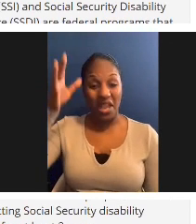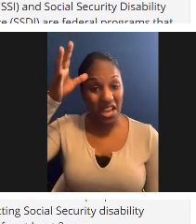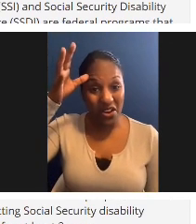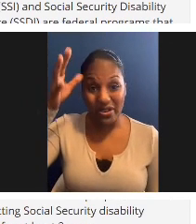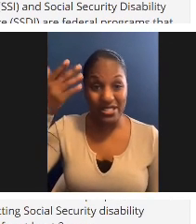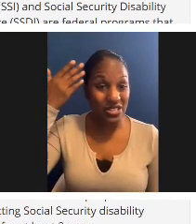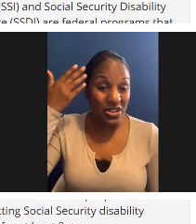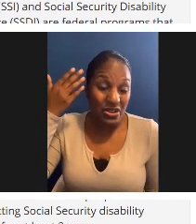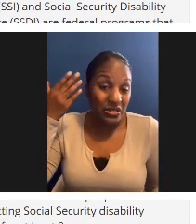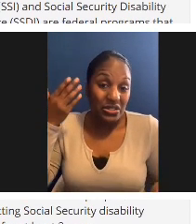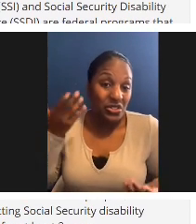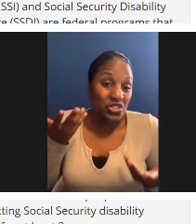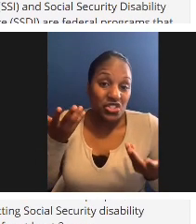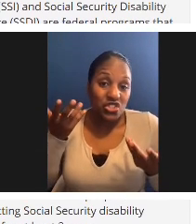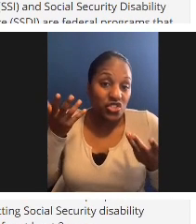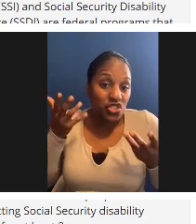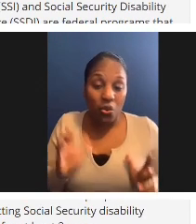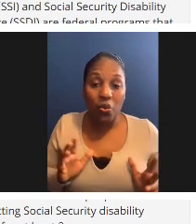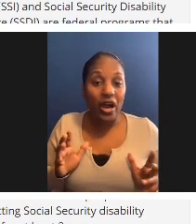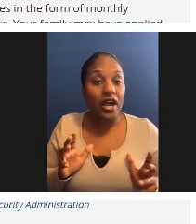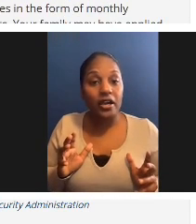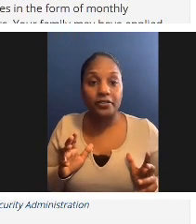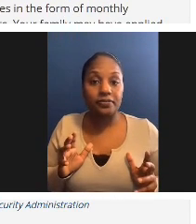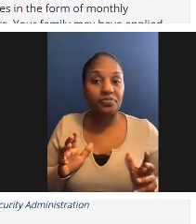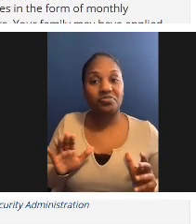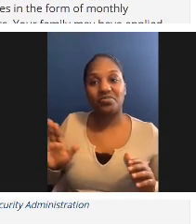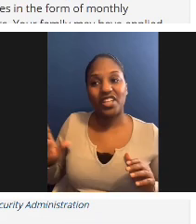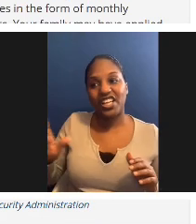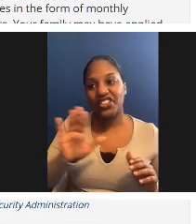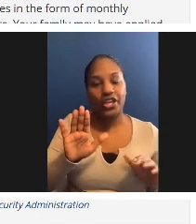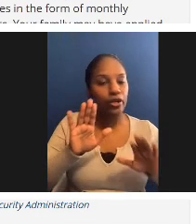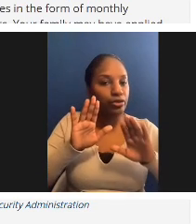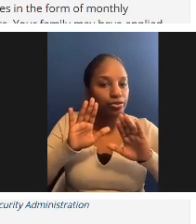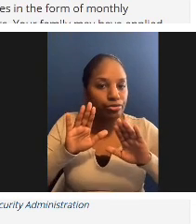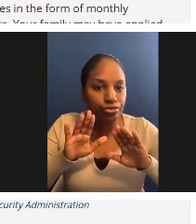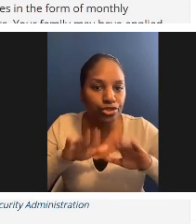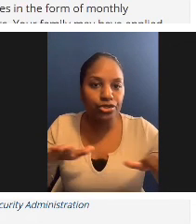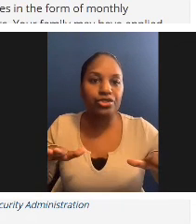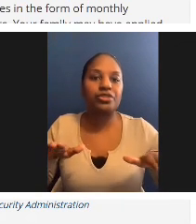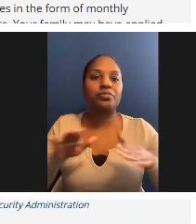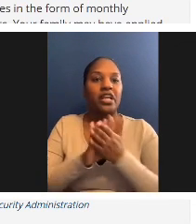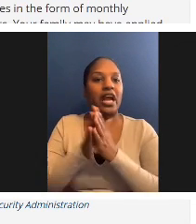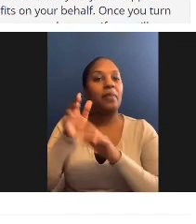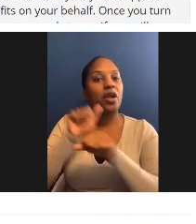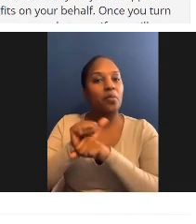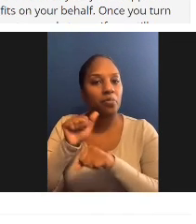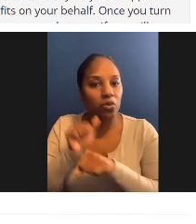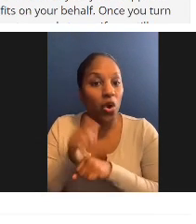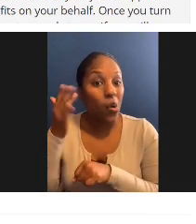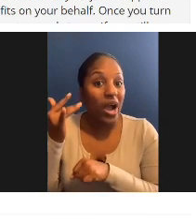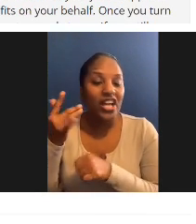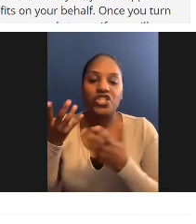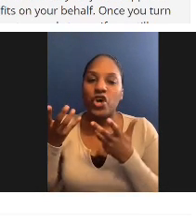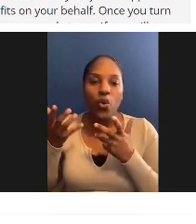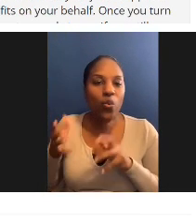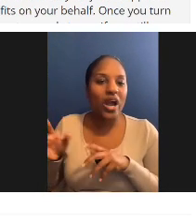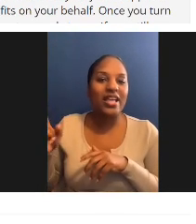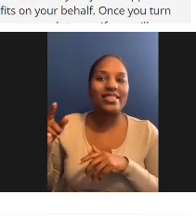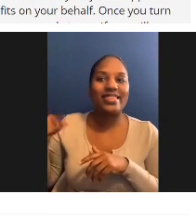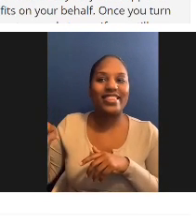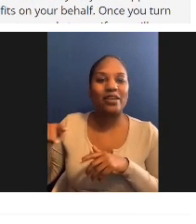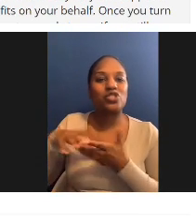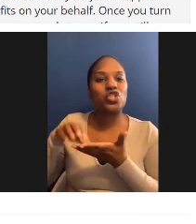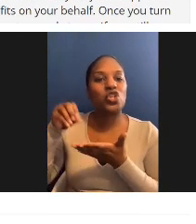not want their kiddos to become employed because they don't want them to lose